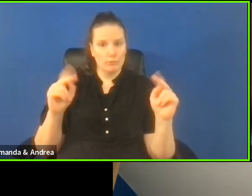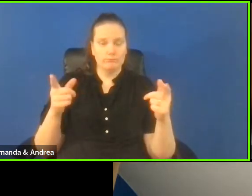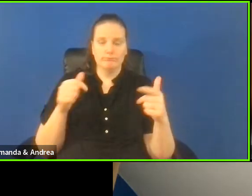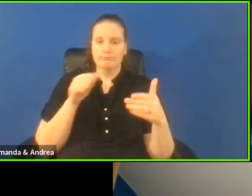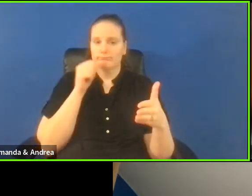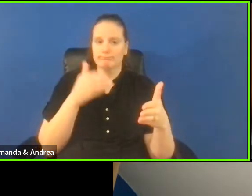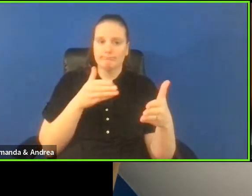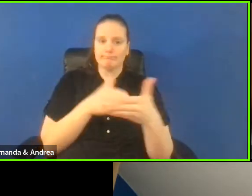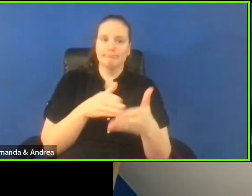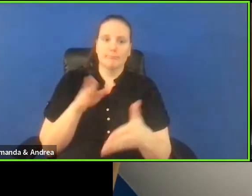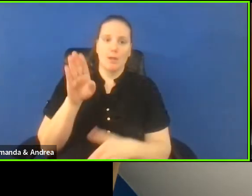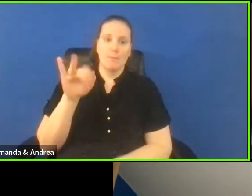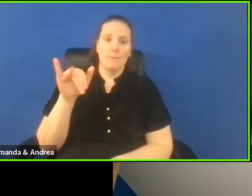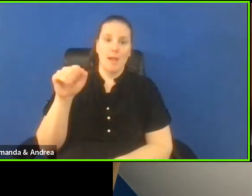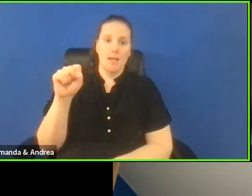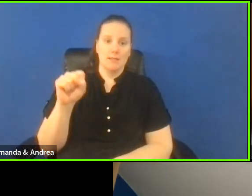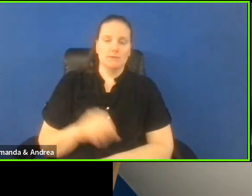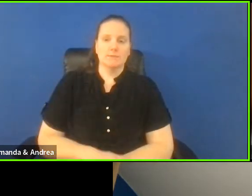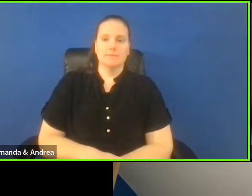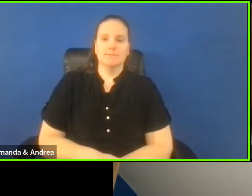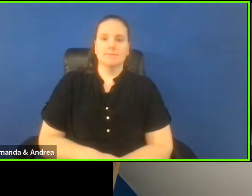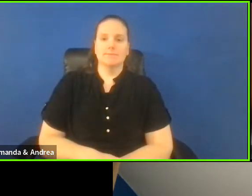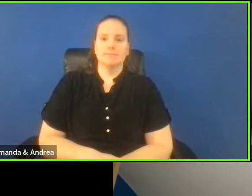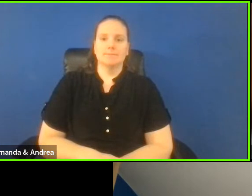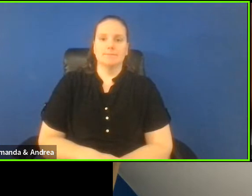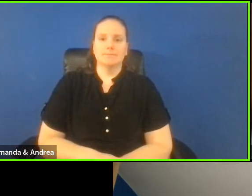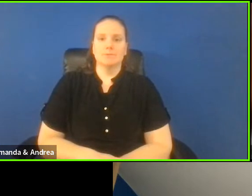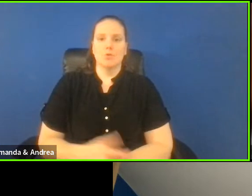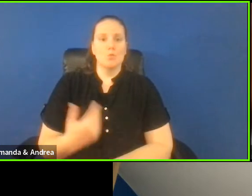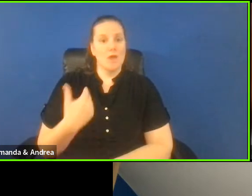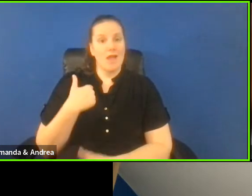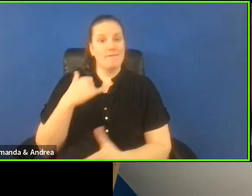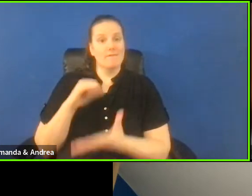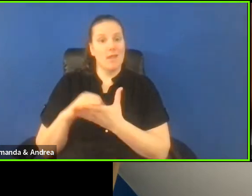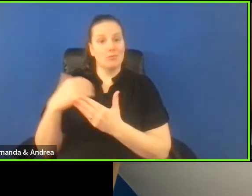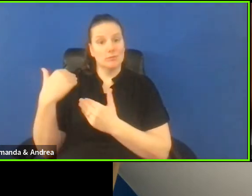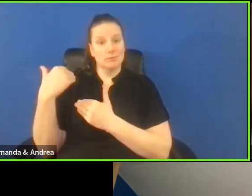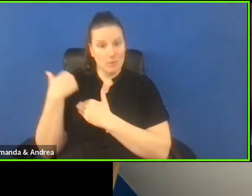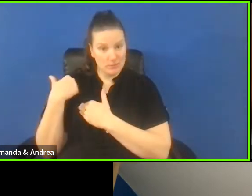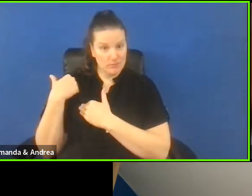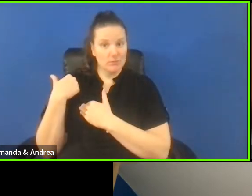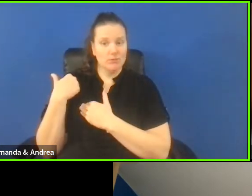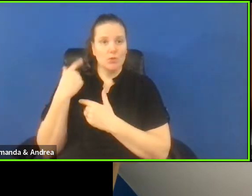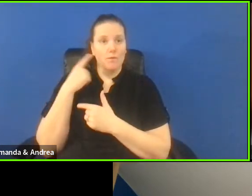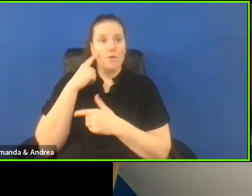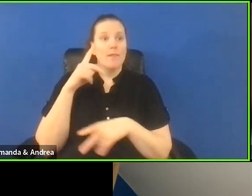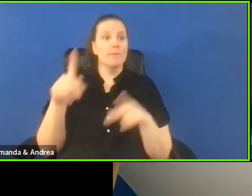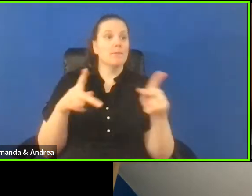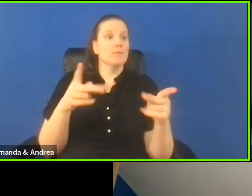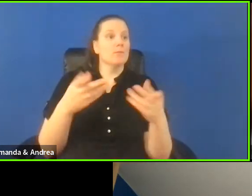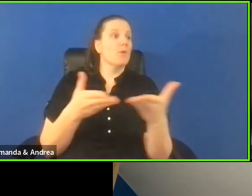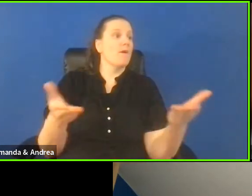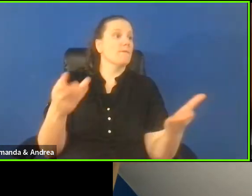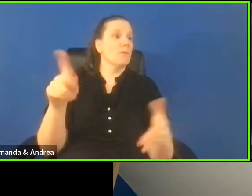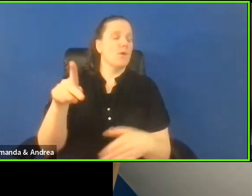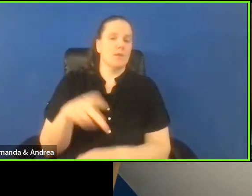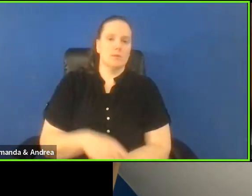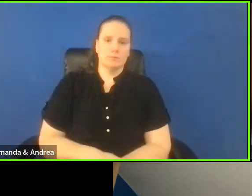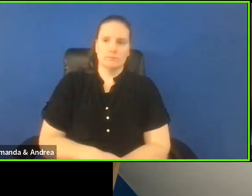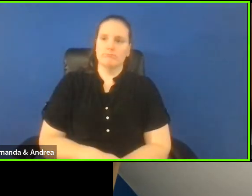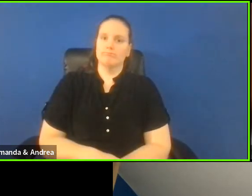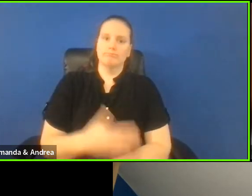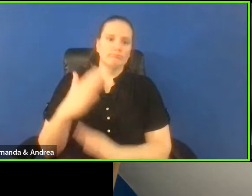unbiased. And ultimately, you know, we hold that responsibility to the people of Portland very, very